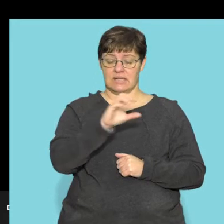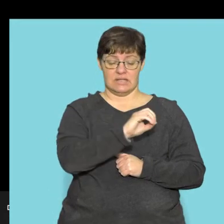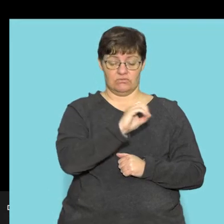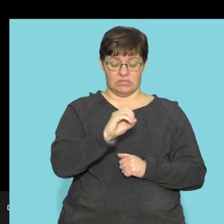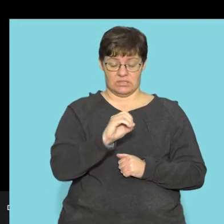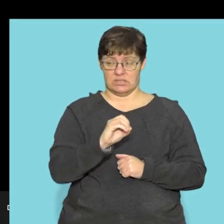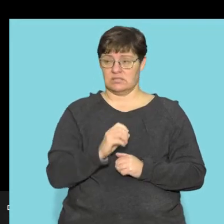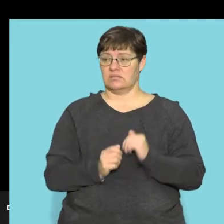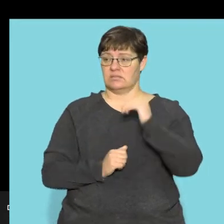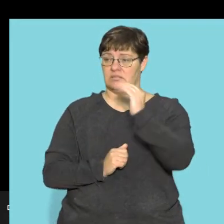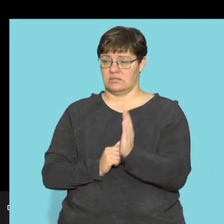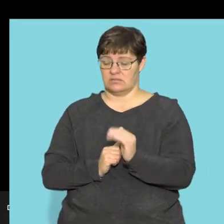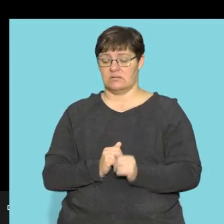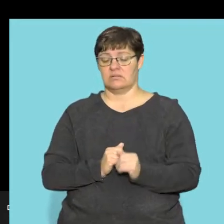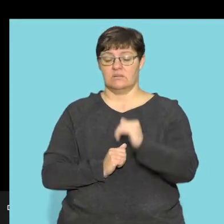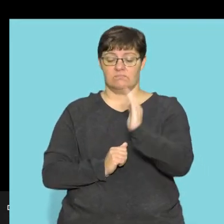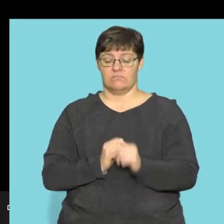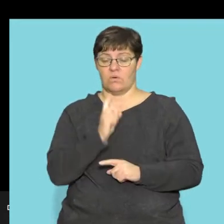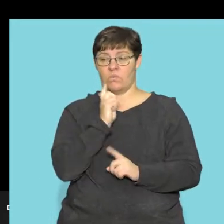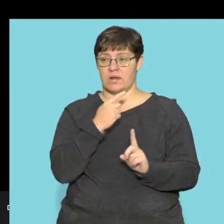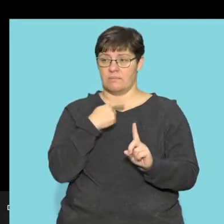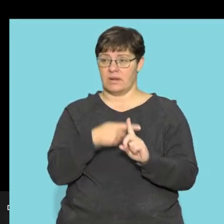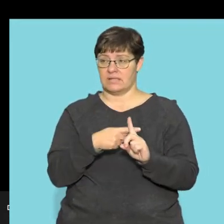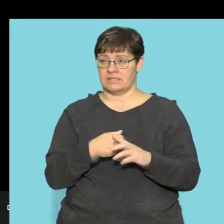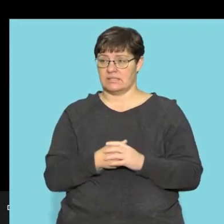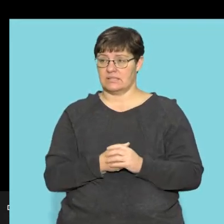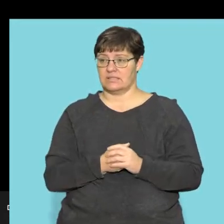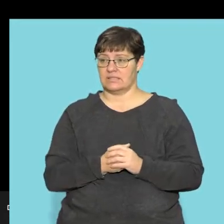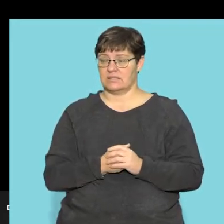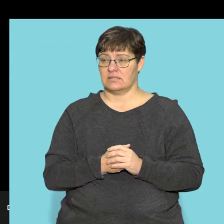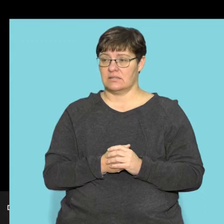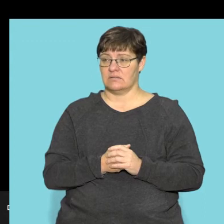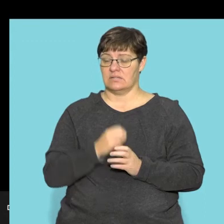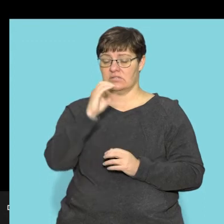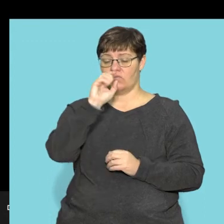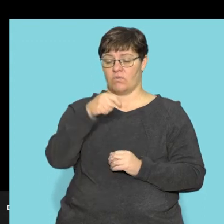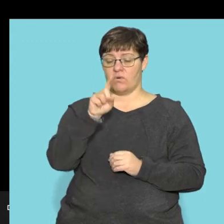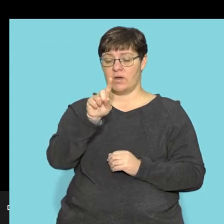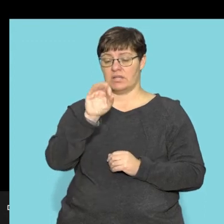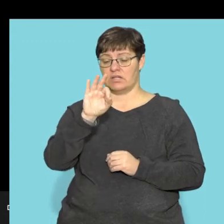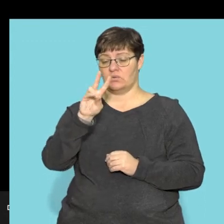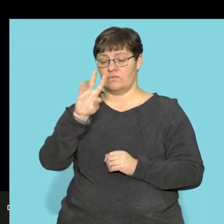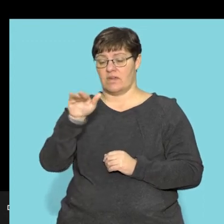7,600 into 1 plus the bracket